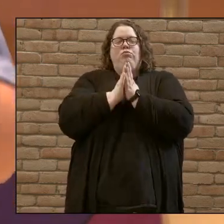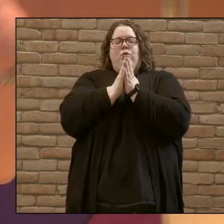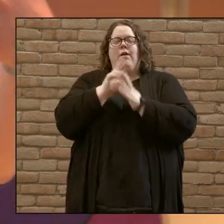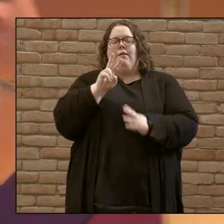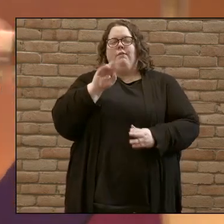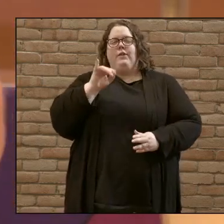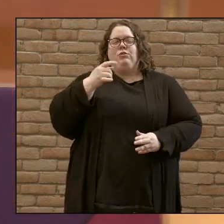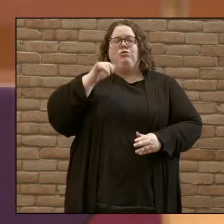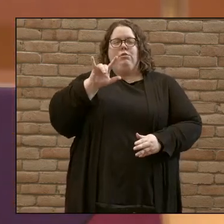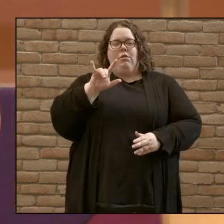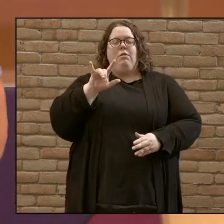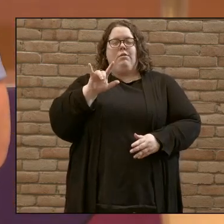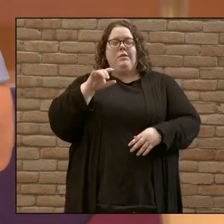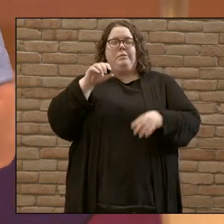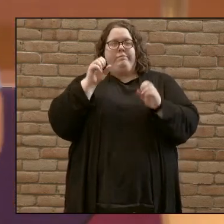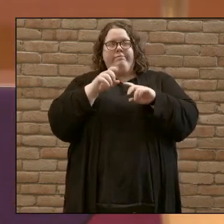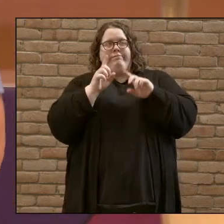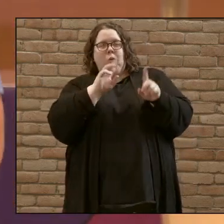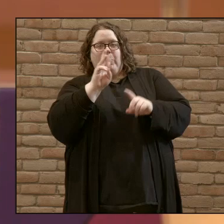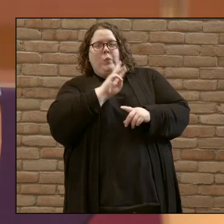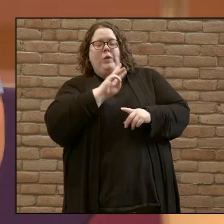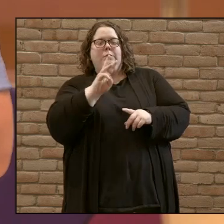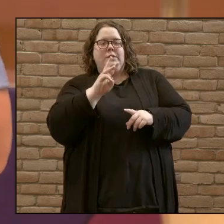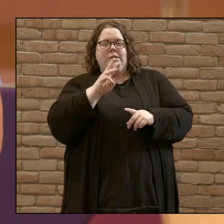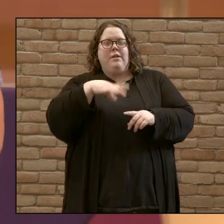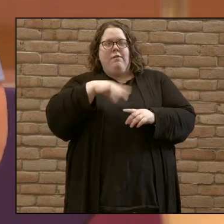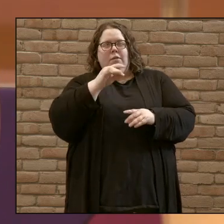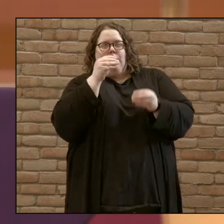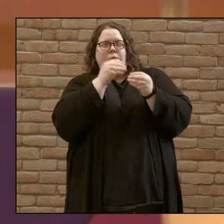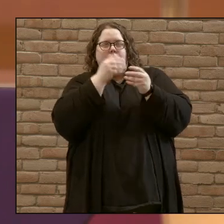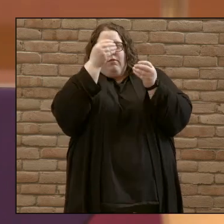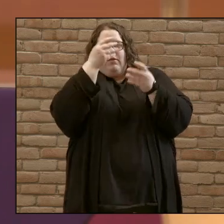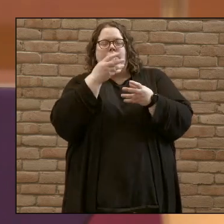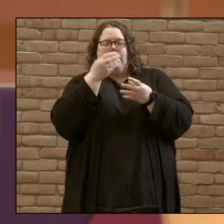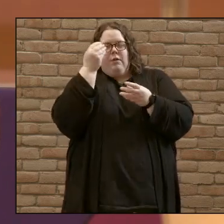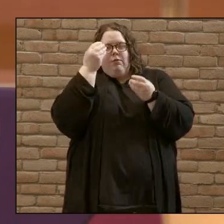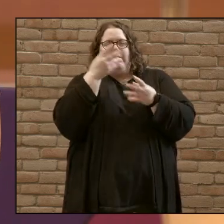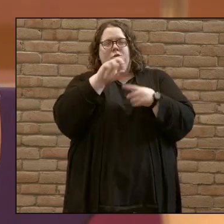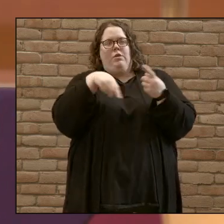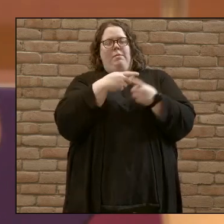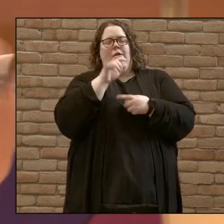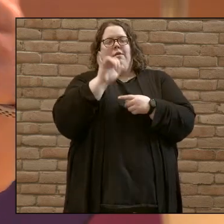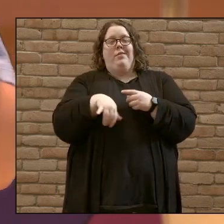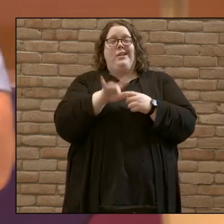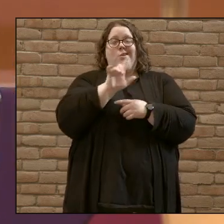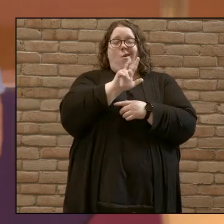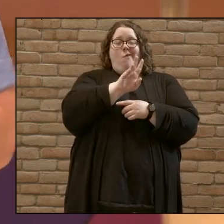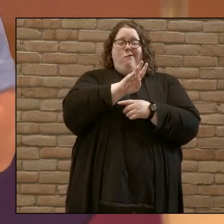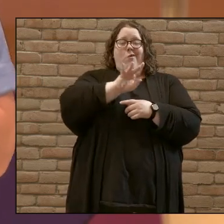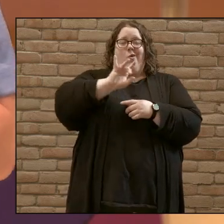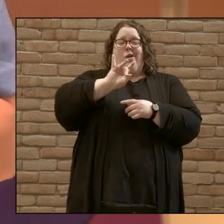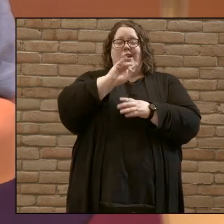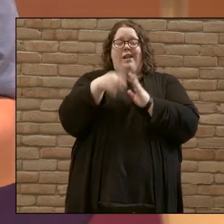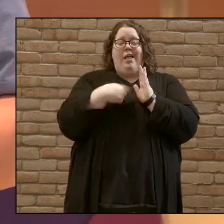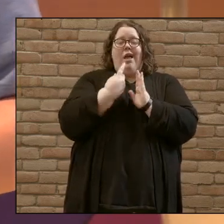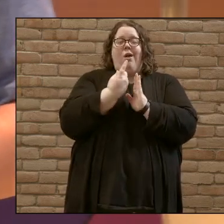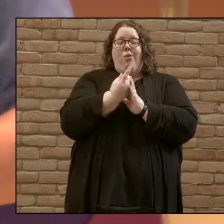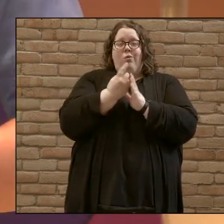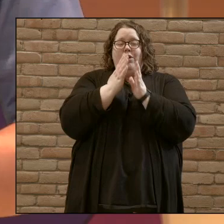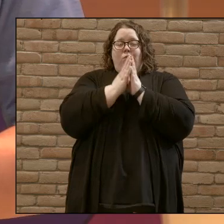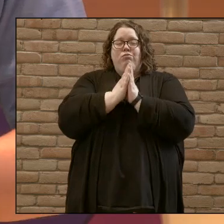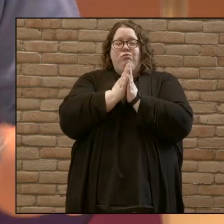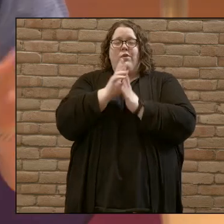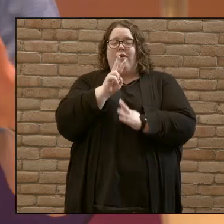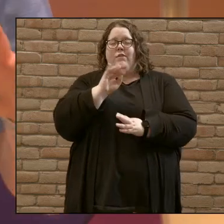info.woodburylutheran.org to sign up and find more information out about our 48-hour prayer vigil, which is kicking off Monday,